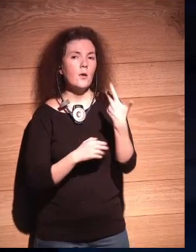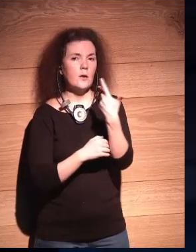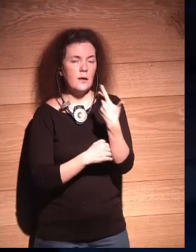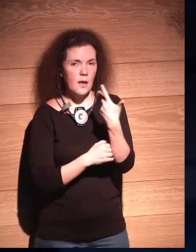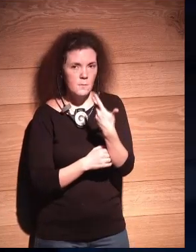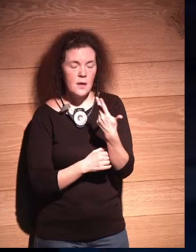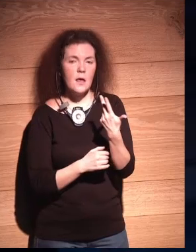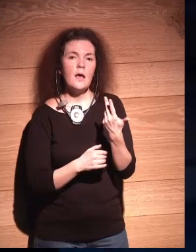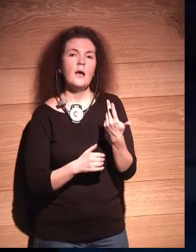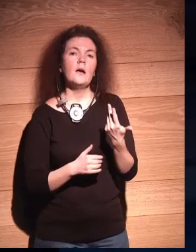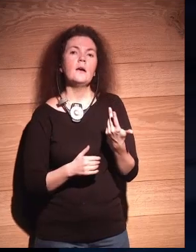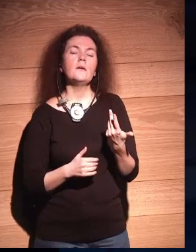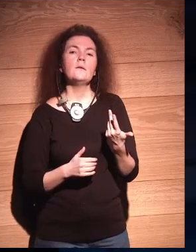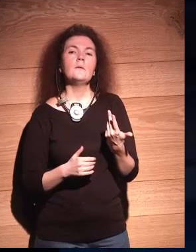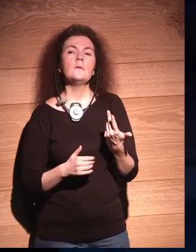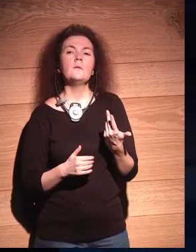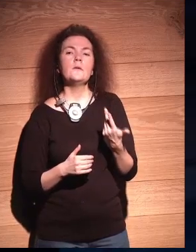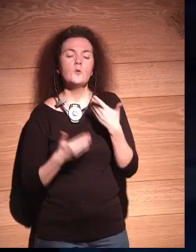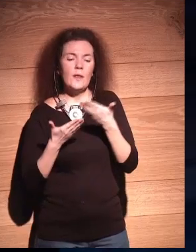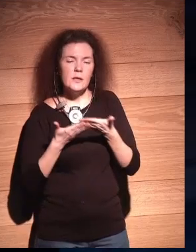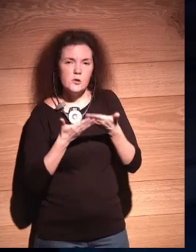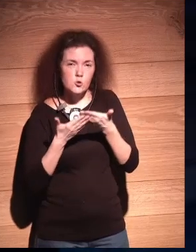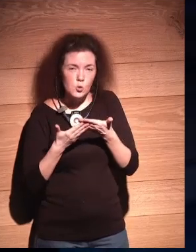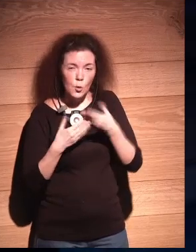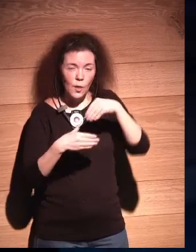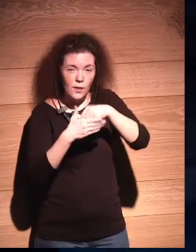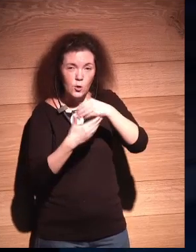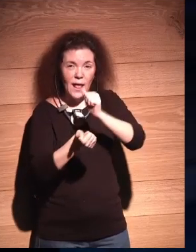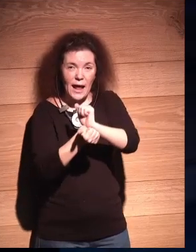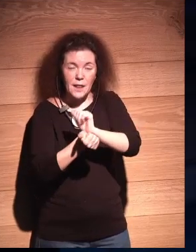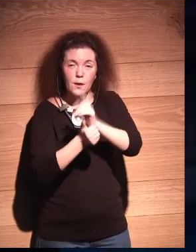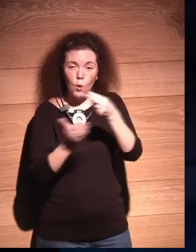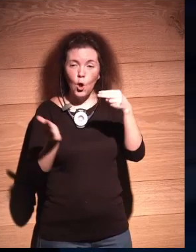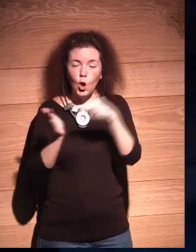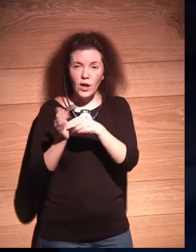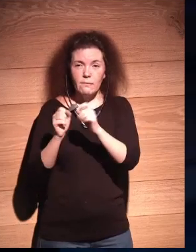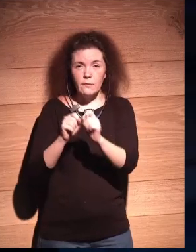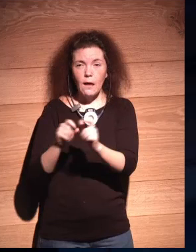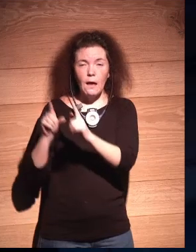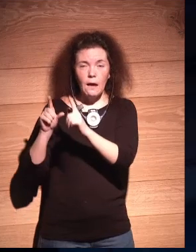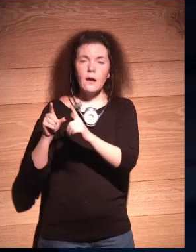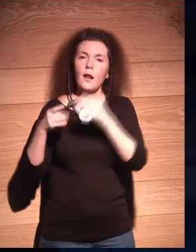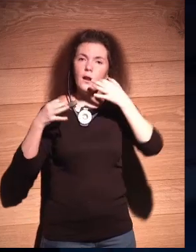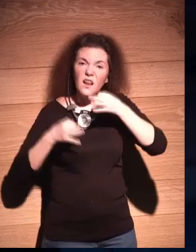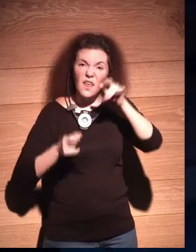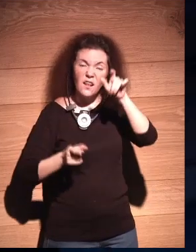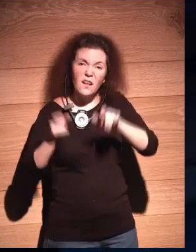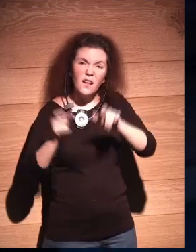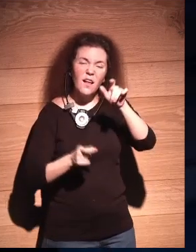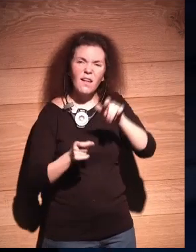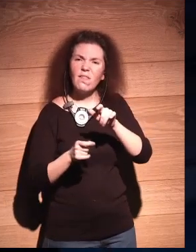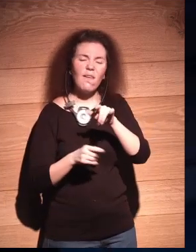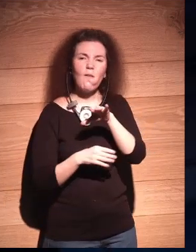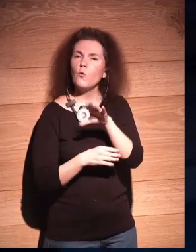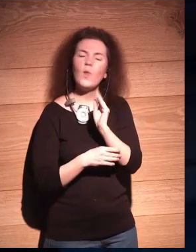you make a studio in the prison, and then you bounce it onto the, you know, and it's, you know, people don't necessarily understand that, and so I'm